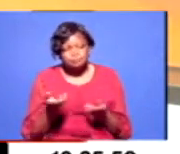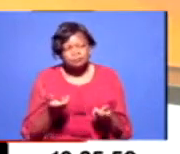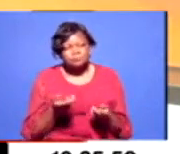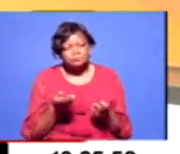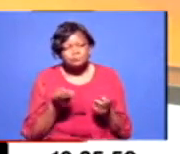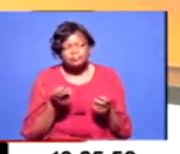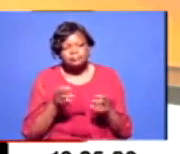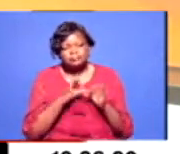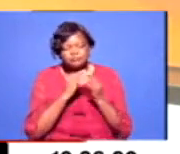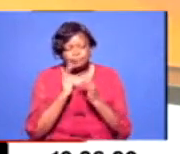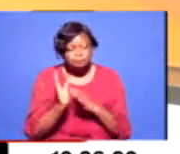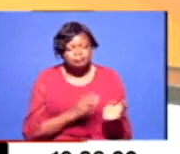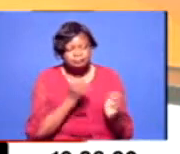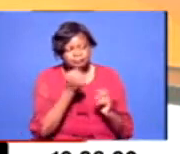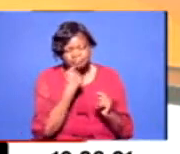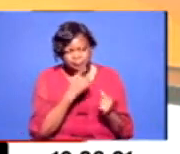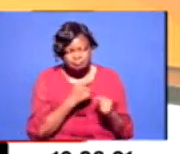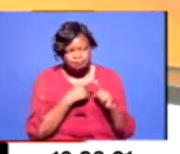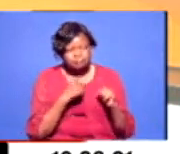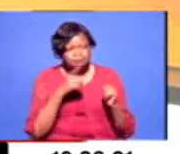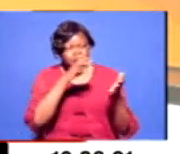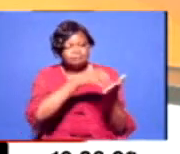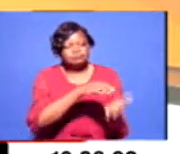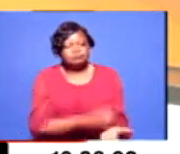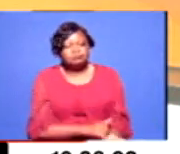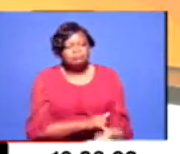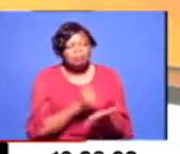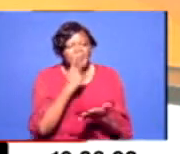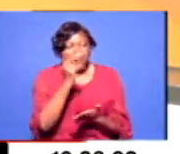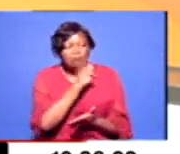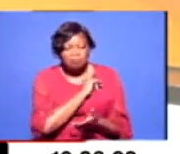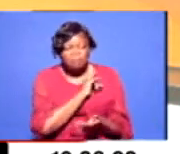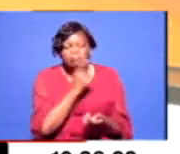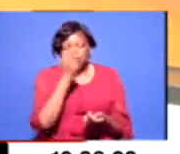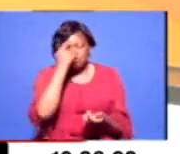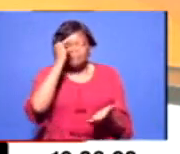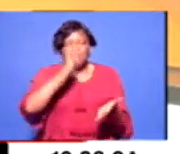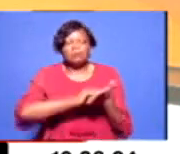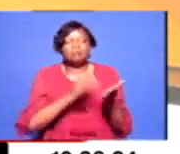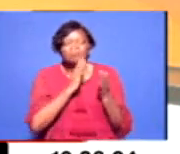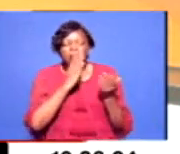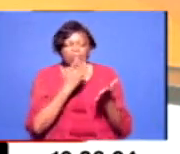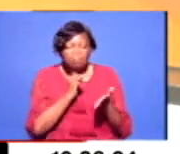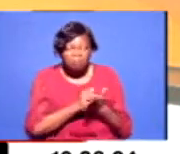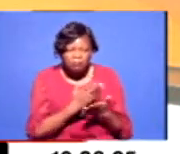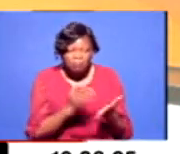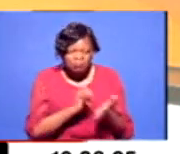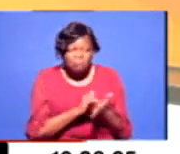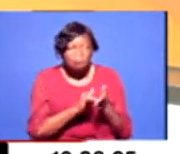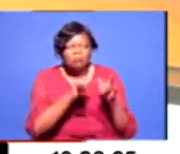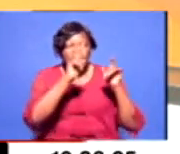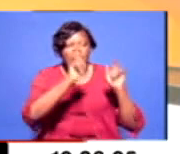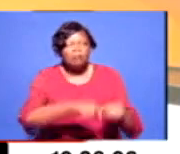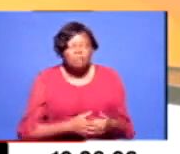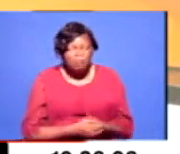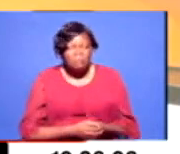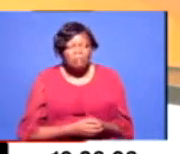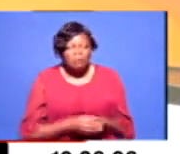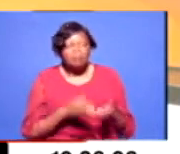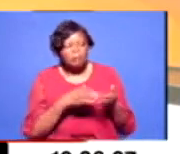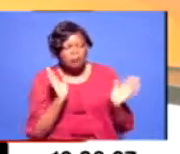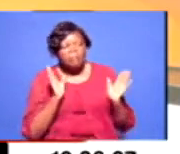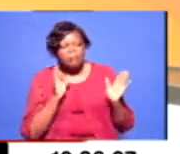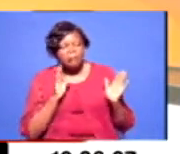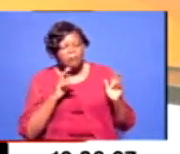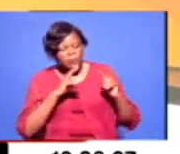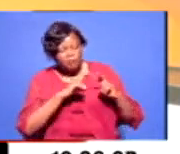of contraceptives. But the cases that we are seeing, yes. Do you think that perhaps this is something that they should be a little bit open to explore?